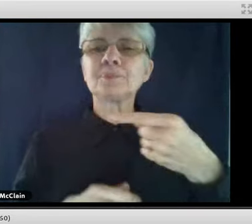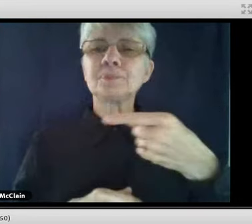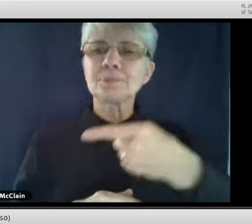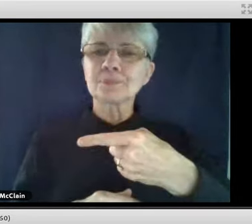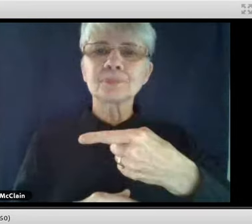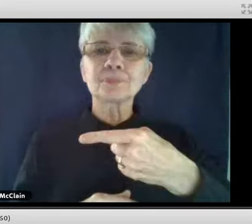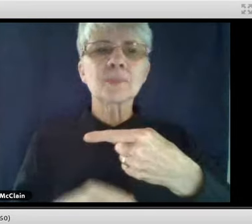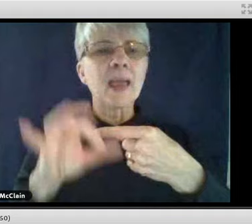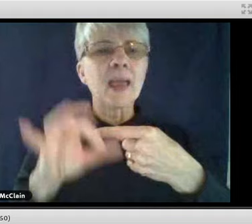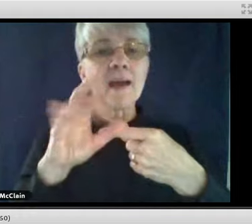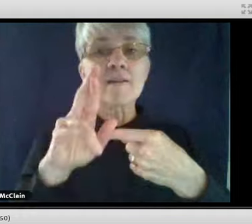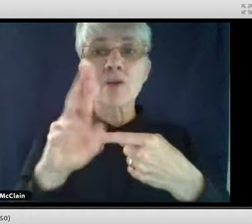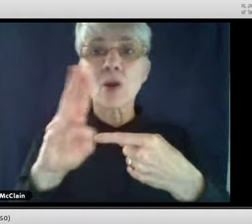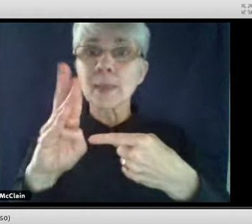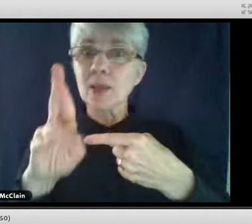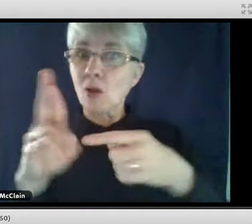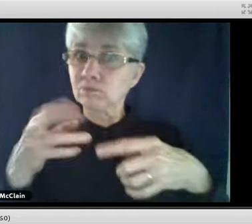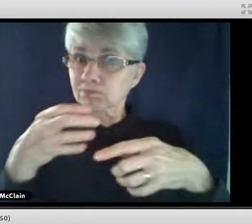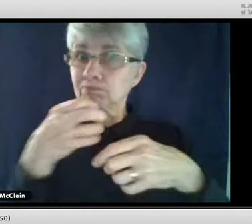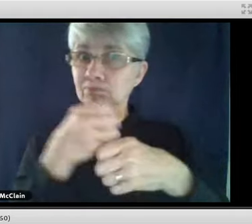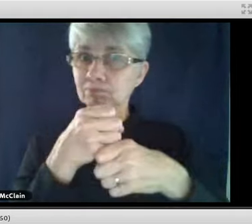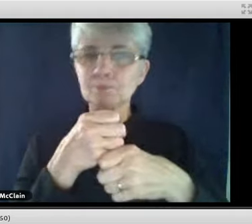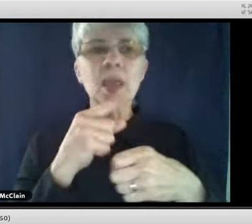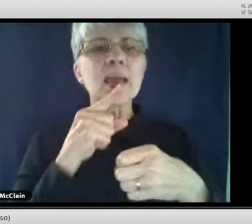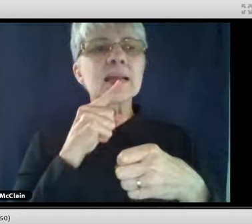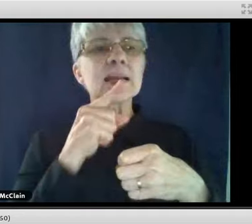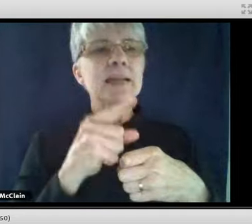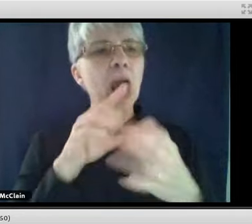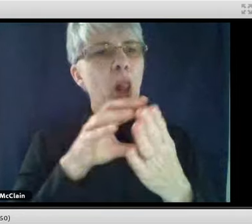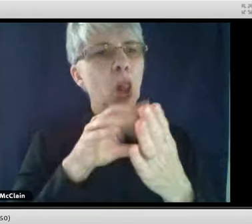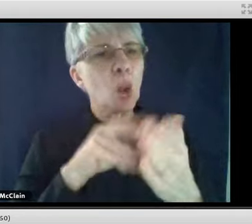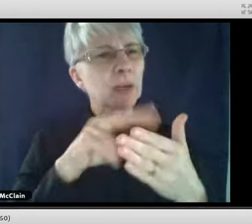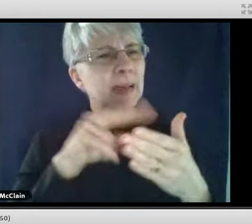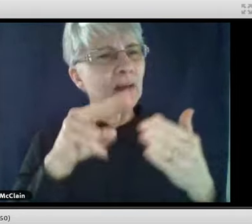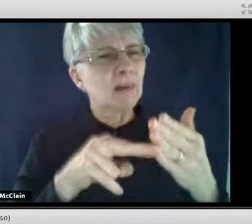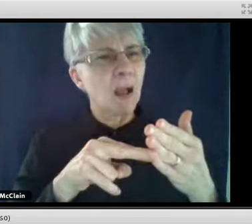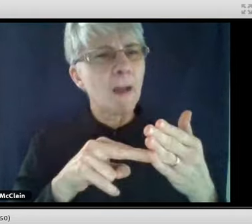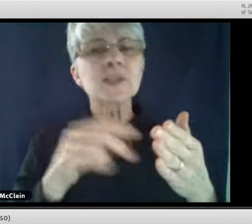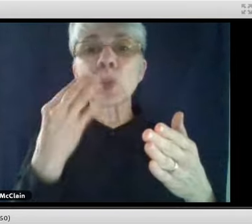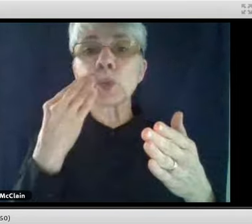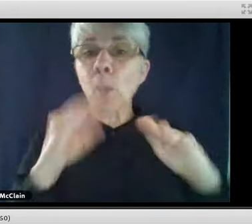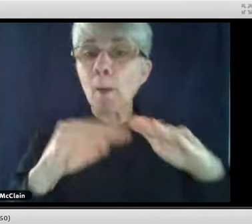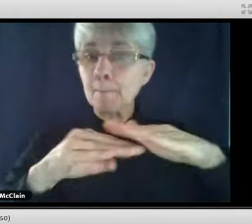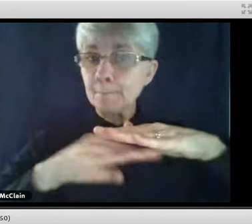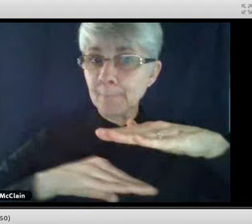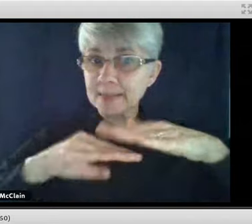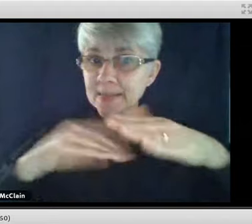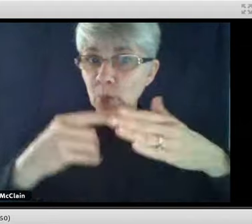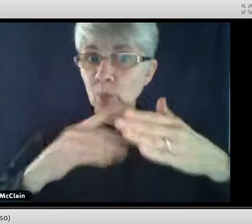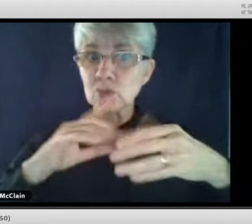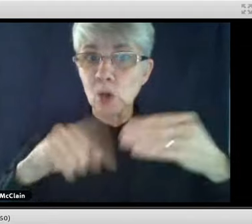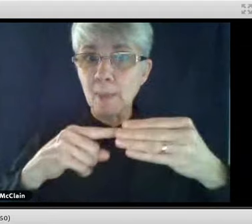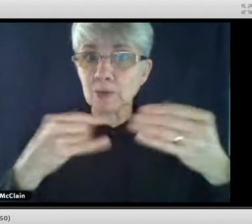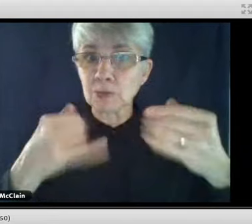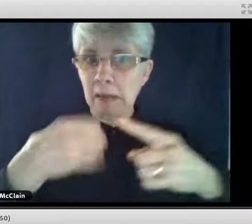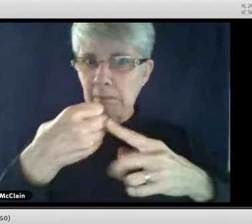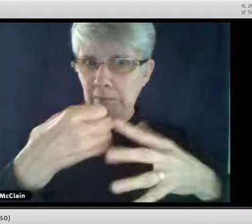FRBR. Okay, so here are learning outcomes, just so you know the basics of what we'll be talking about